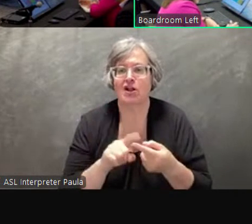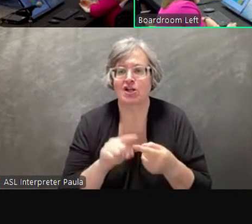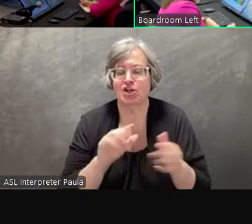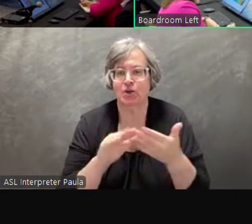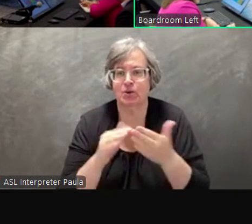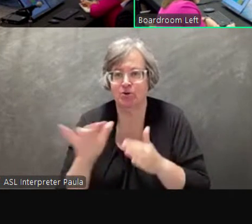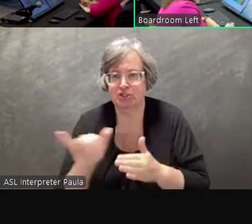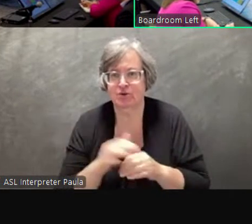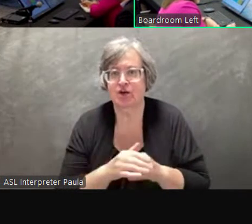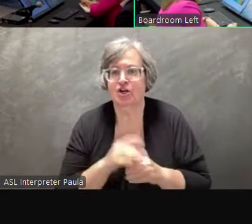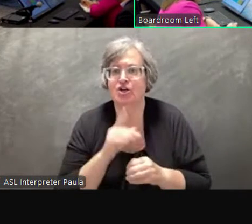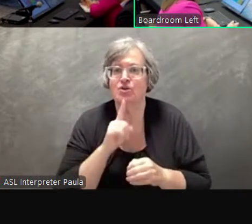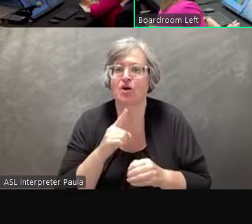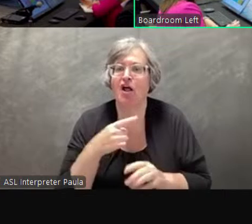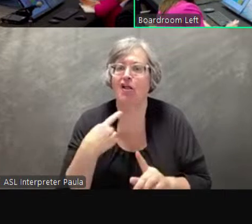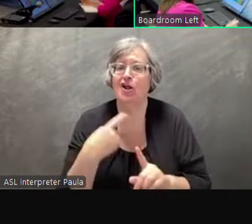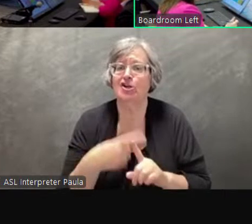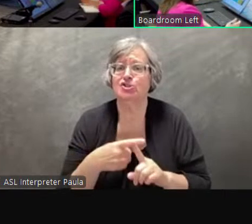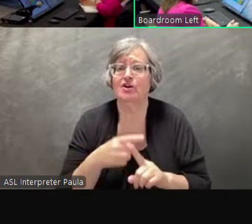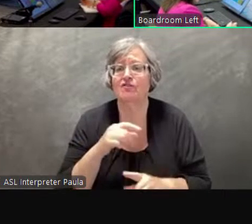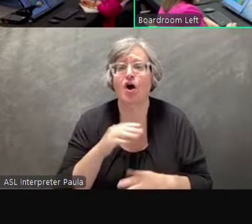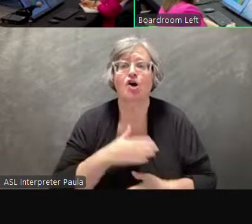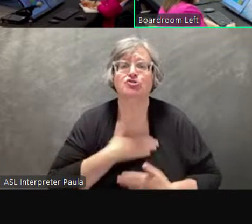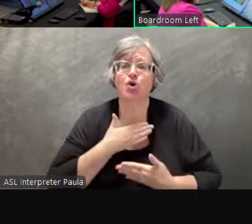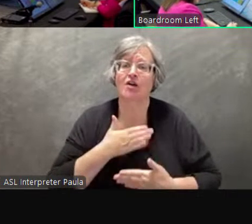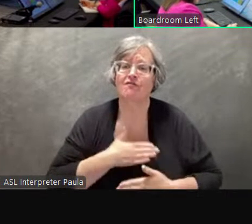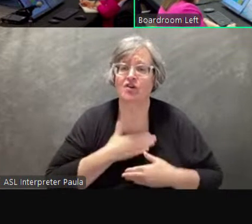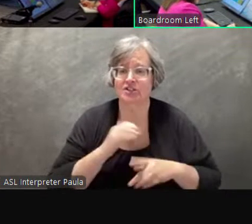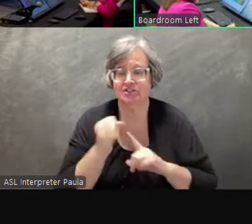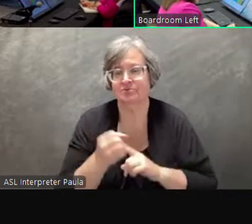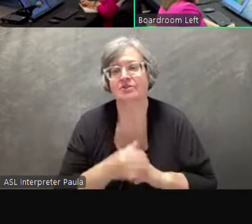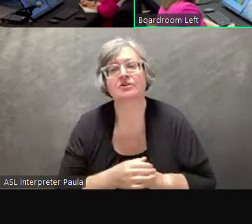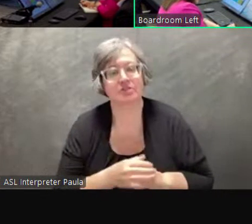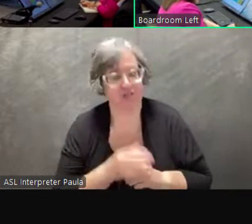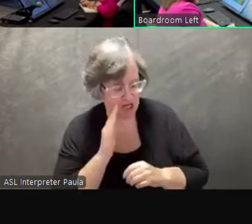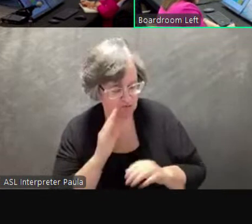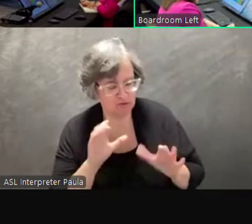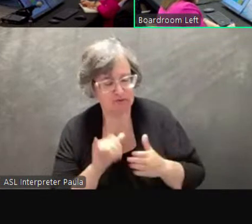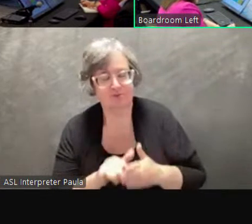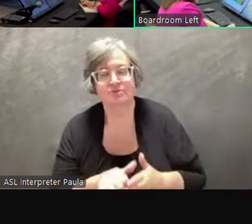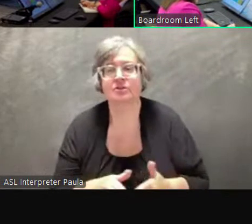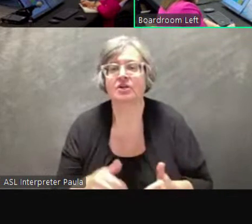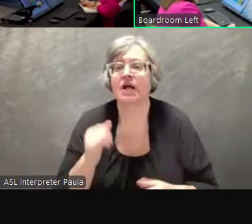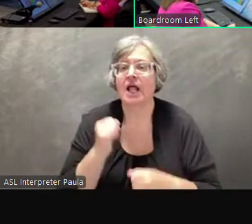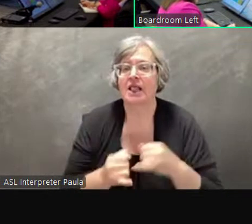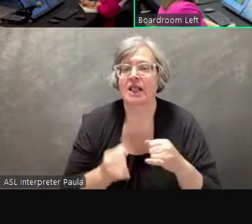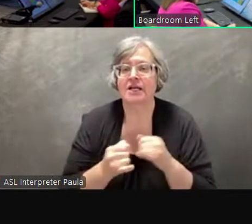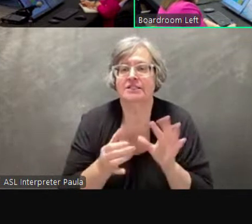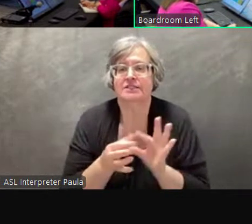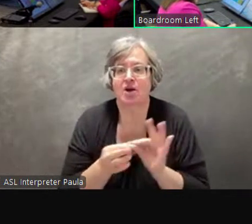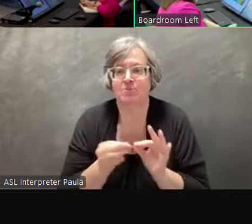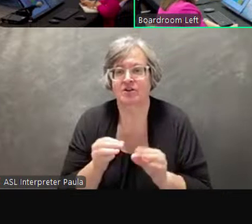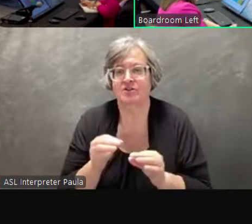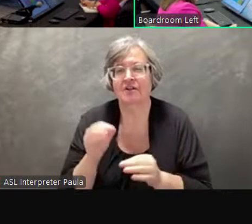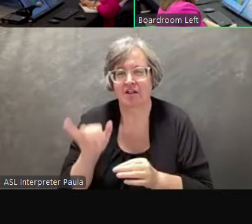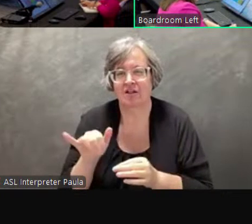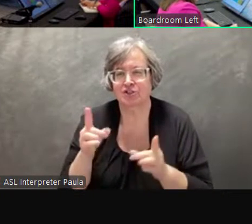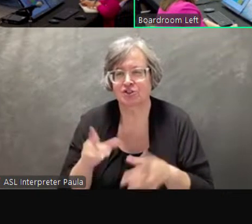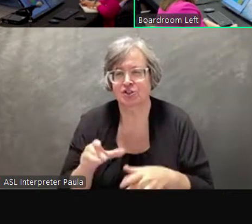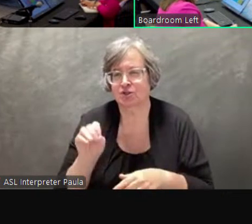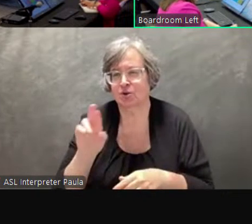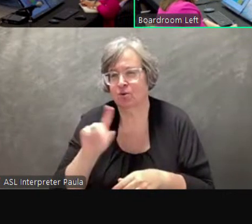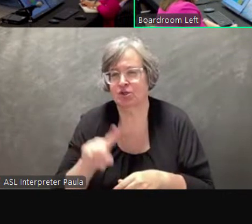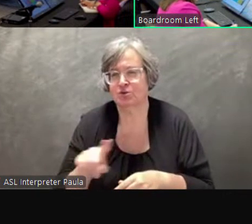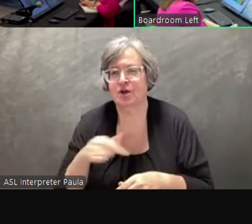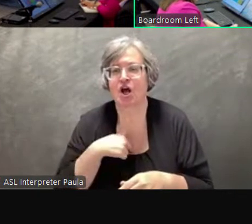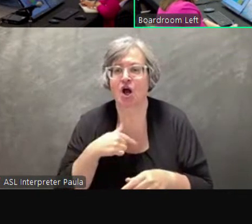that joyful scenario. Thanks. Last but not least, I want to second